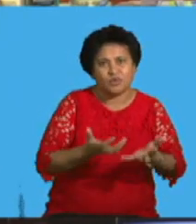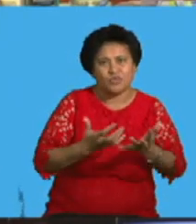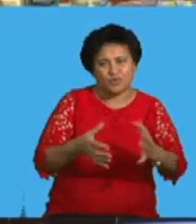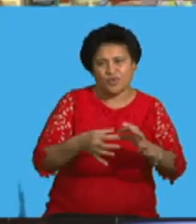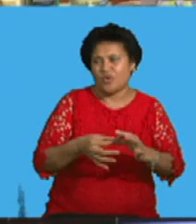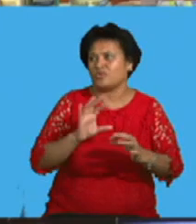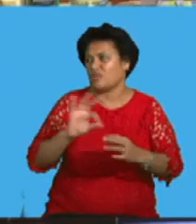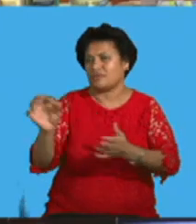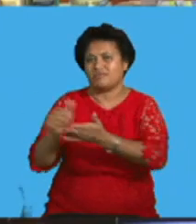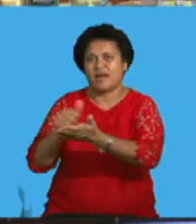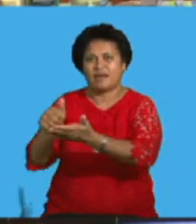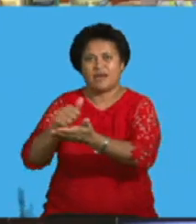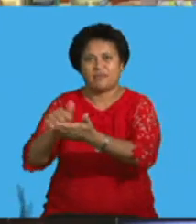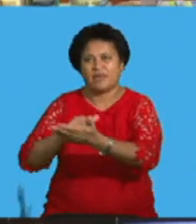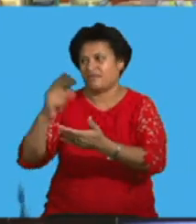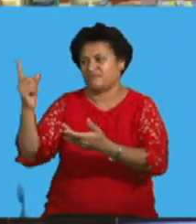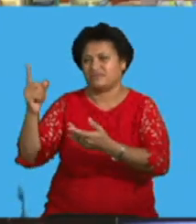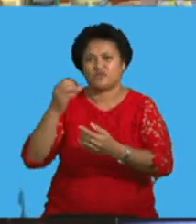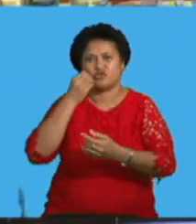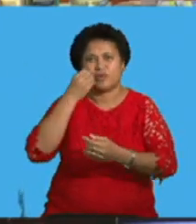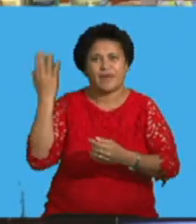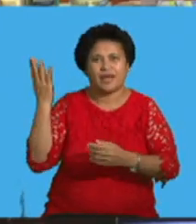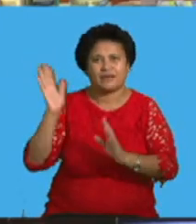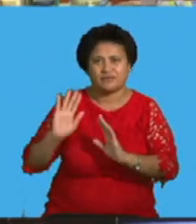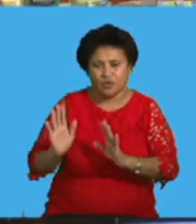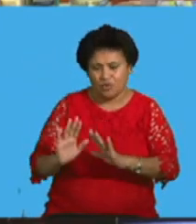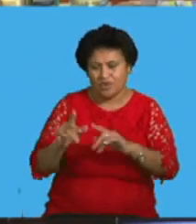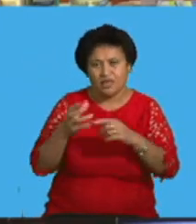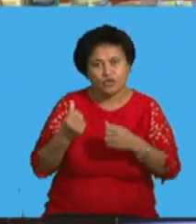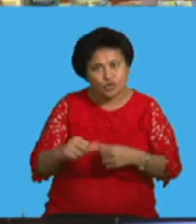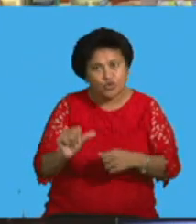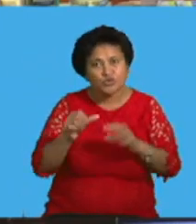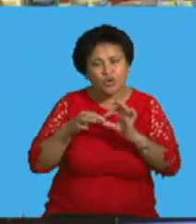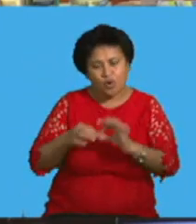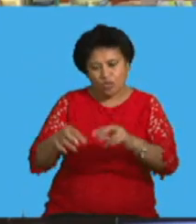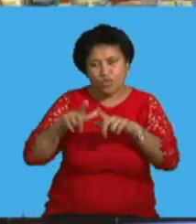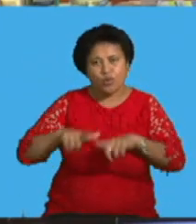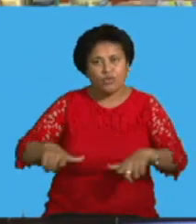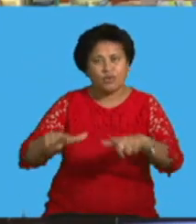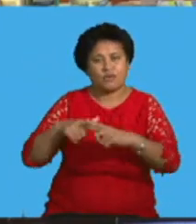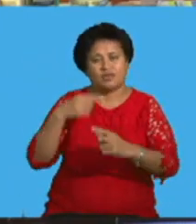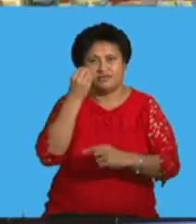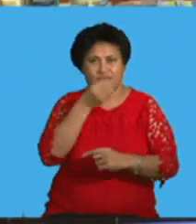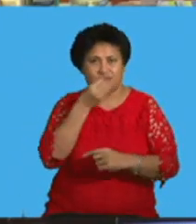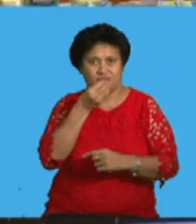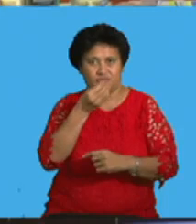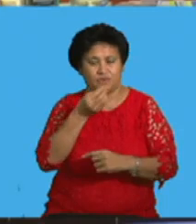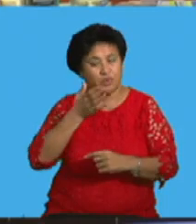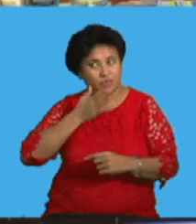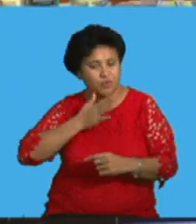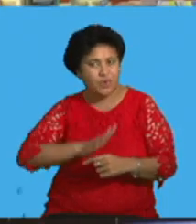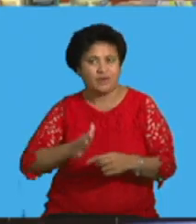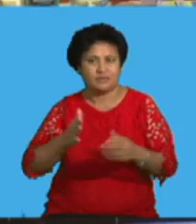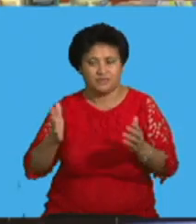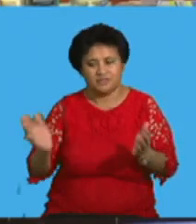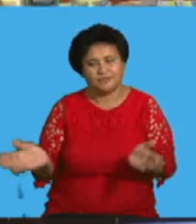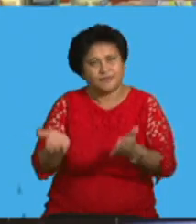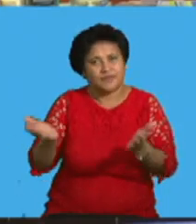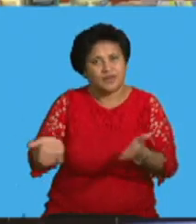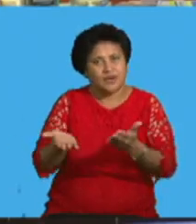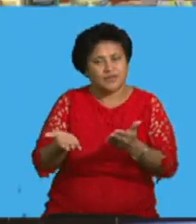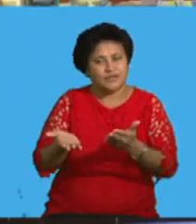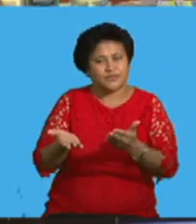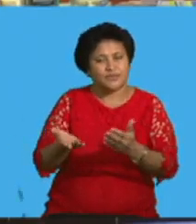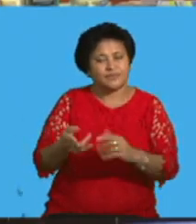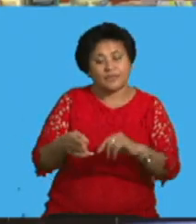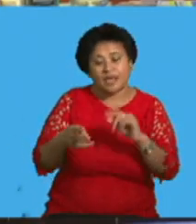farmers and suppliers are better linked to hotels and have the capacity to meet standards and demands. We